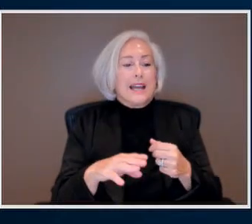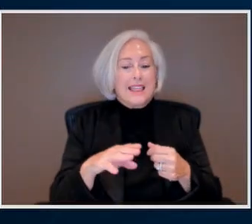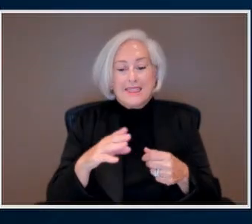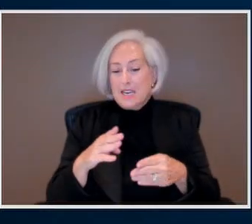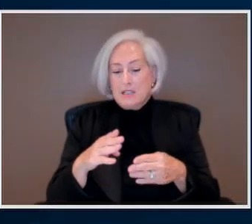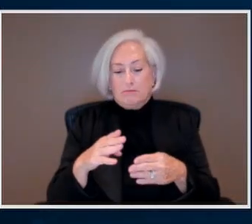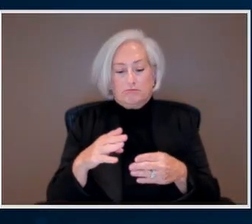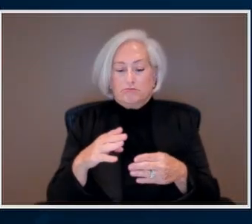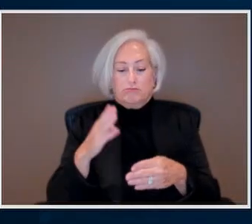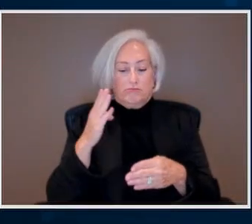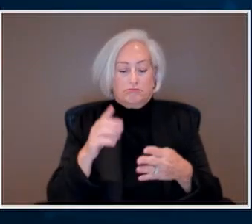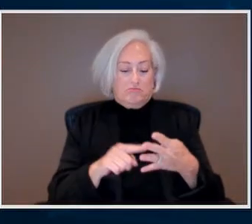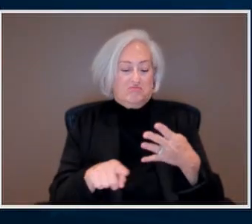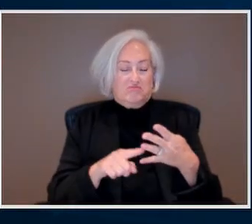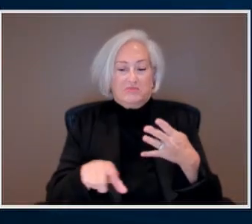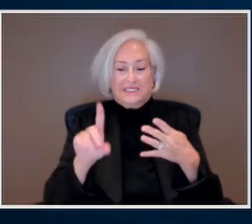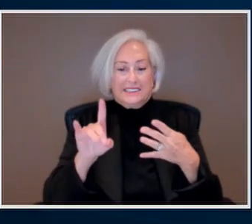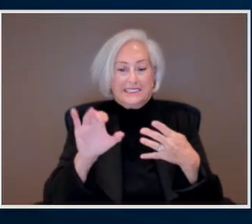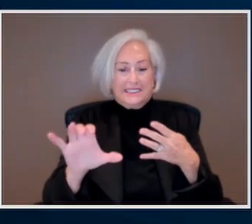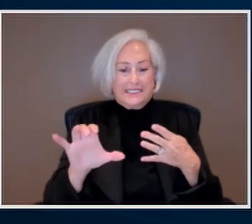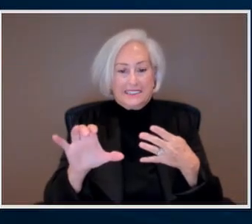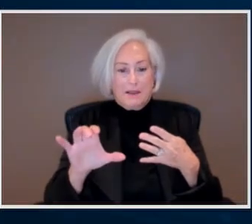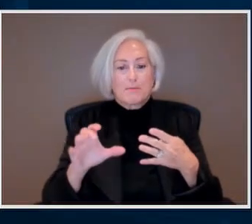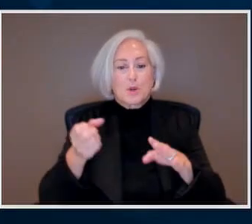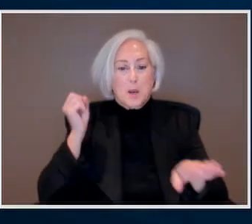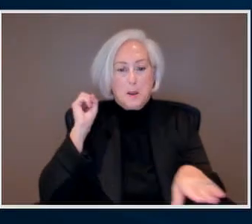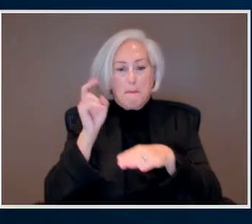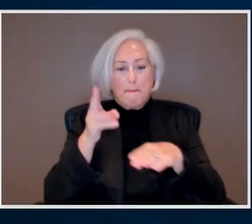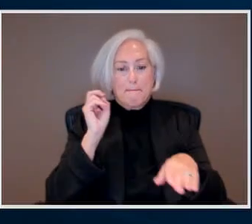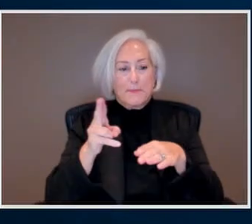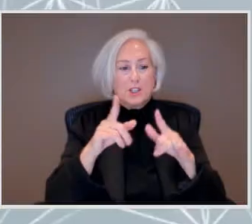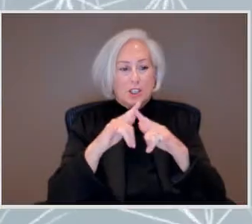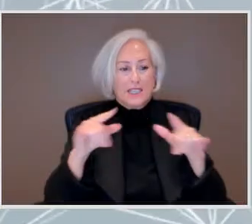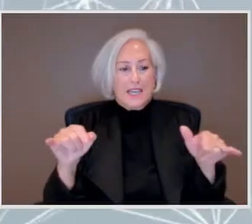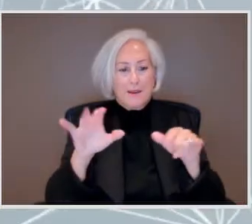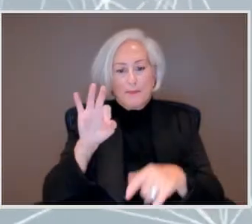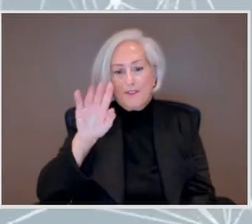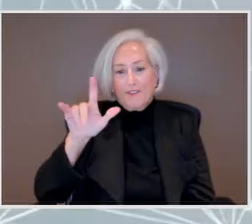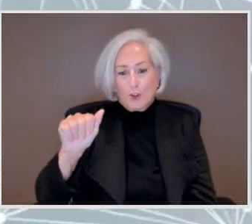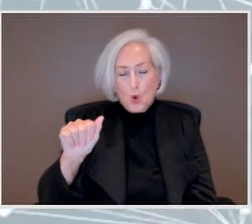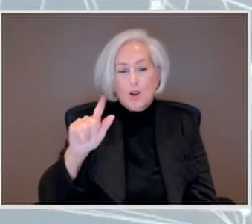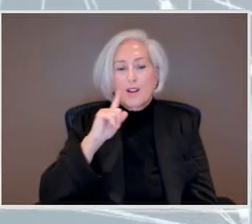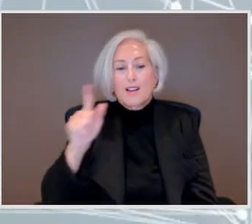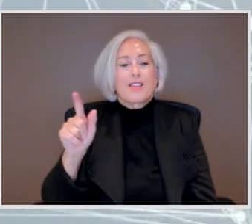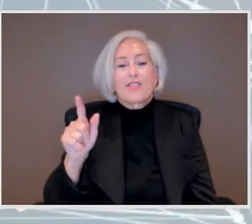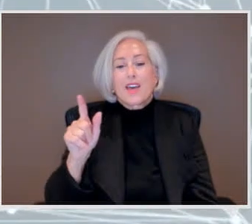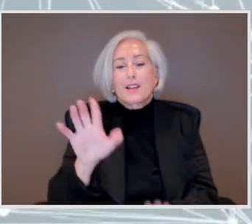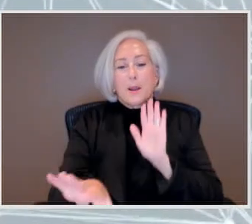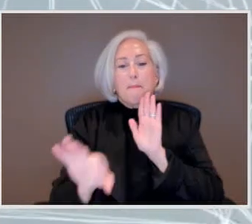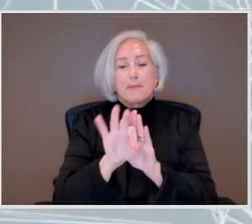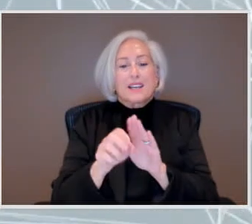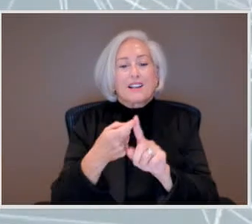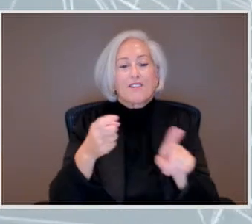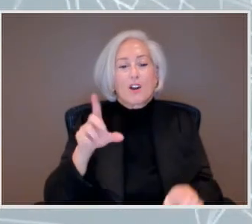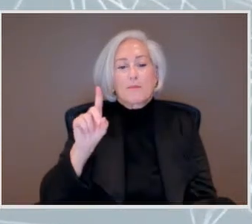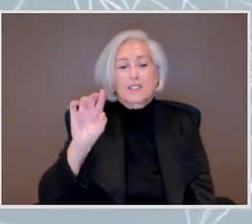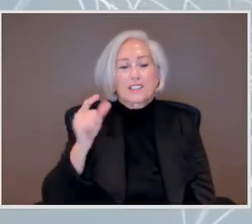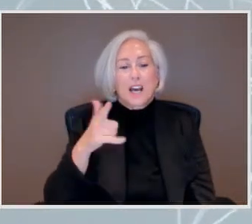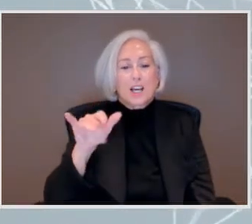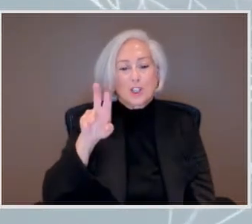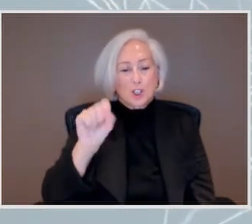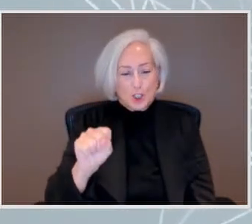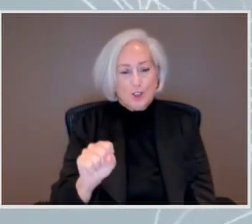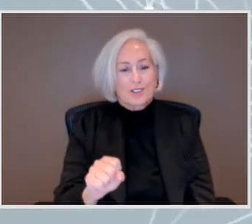December was going to a pitching camp in Florida and eventually got drafted by the Dodgers. Well, that's what we like to